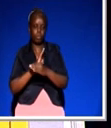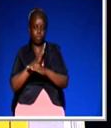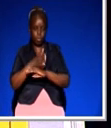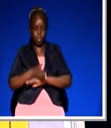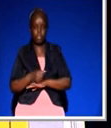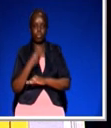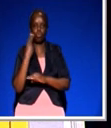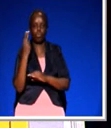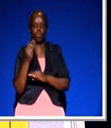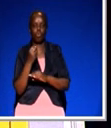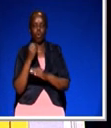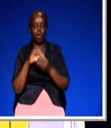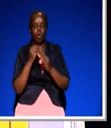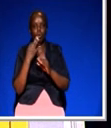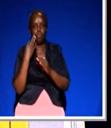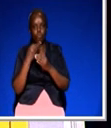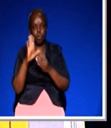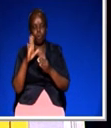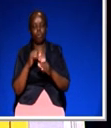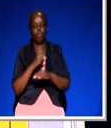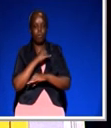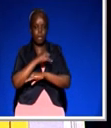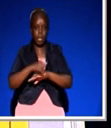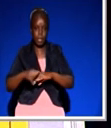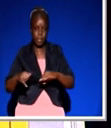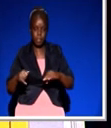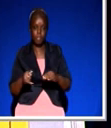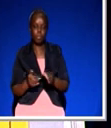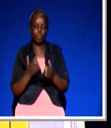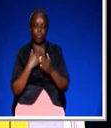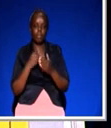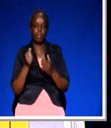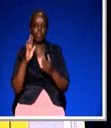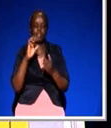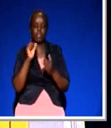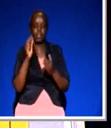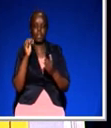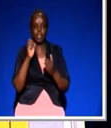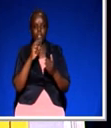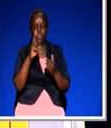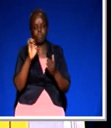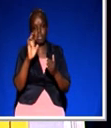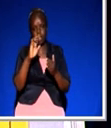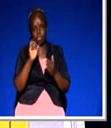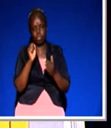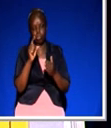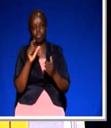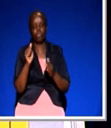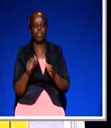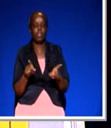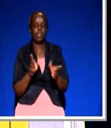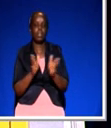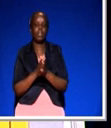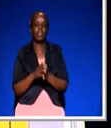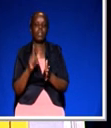or more lines. Then we have transversal, we have the parallel lines. And parallel lines